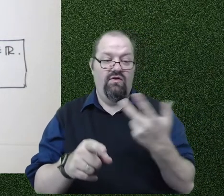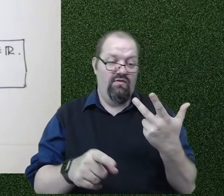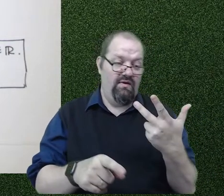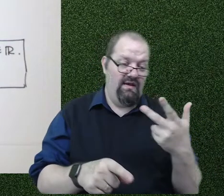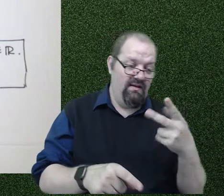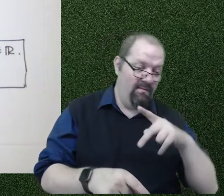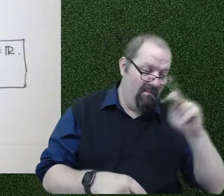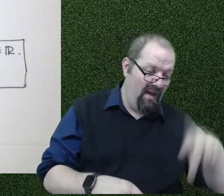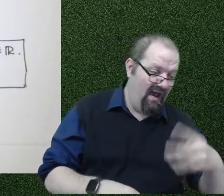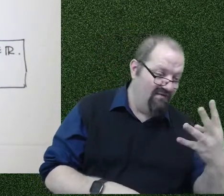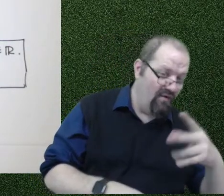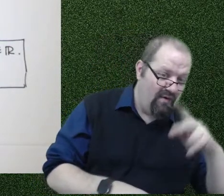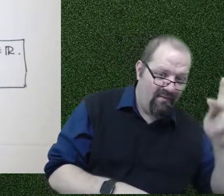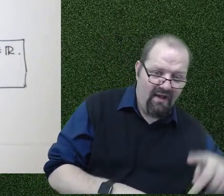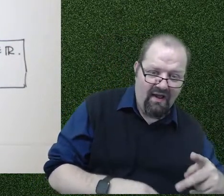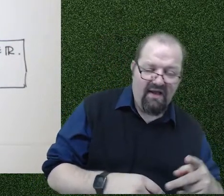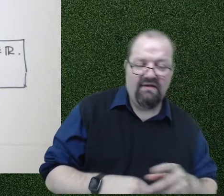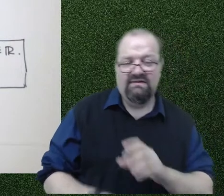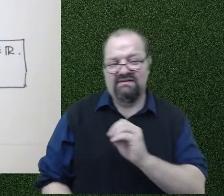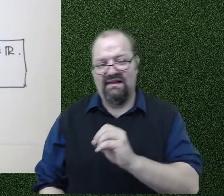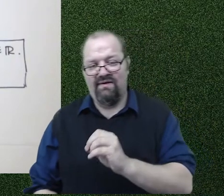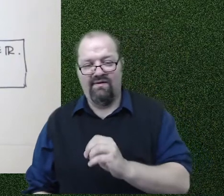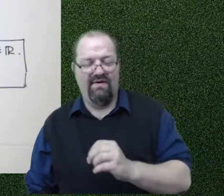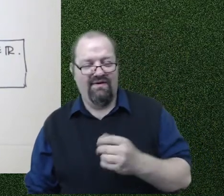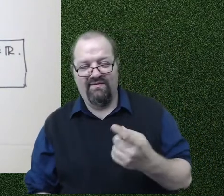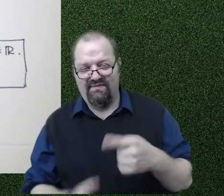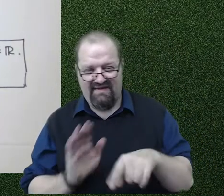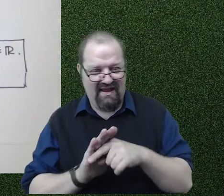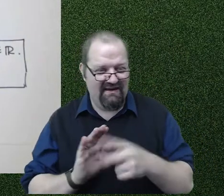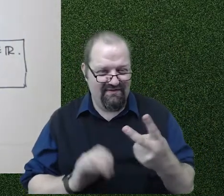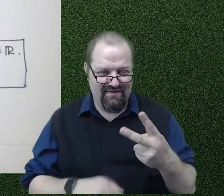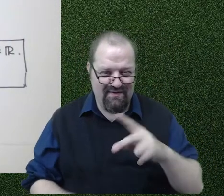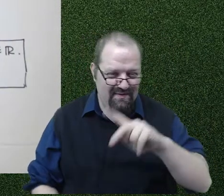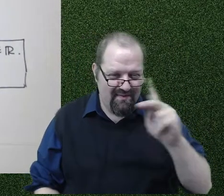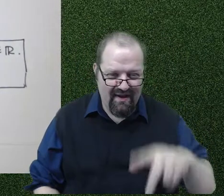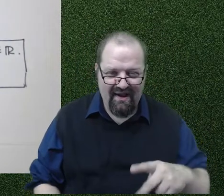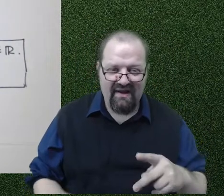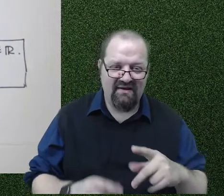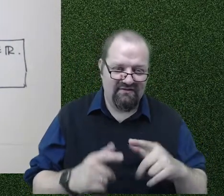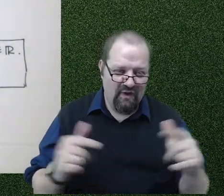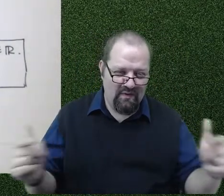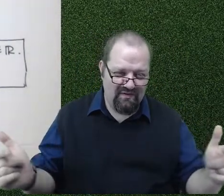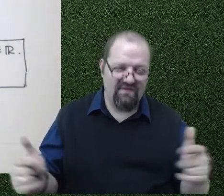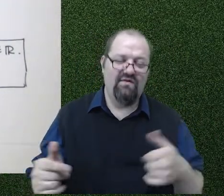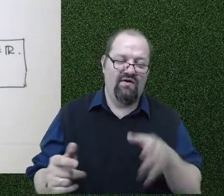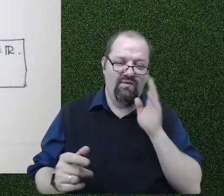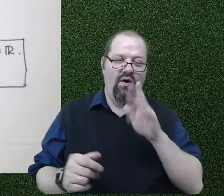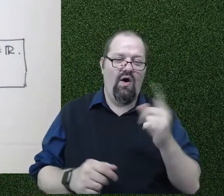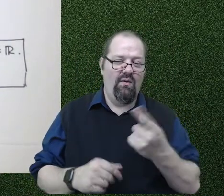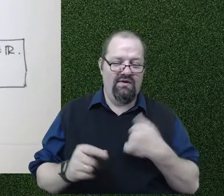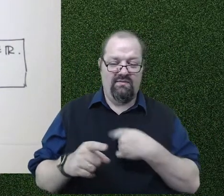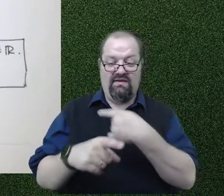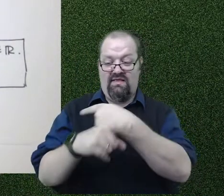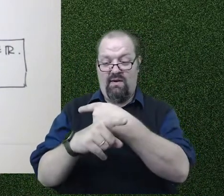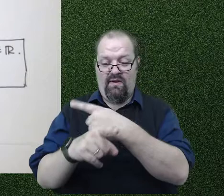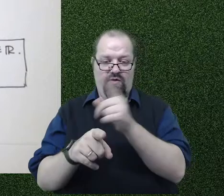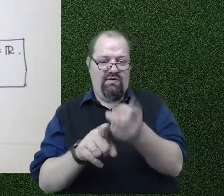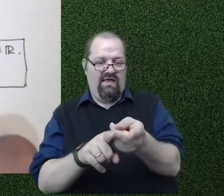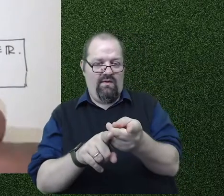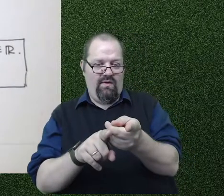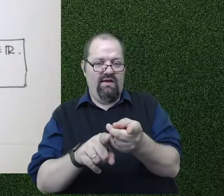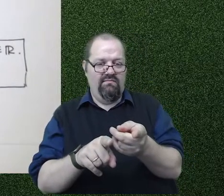pi, or 0, negative pi, negative 2 pi, negative 3 pi, and so on. So this is going to equal